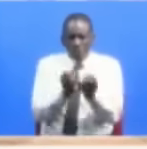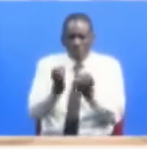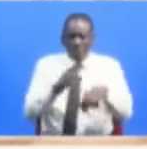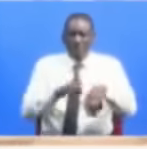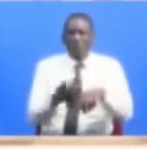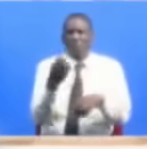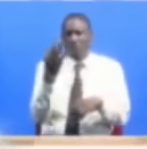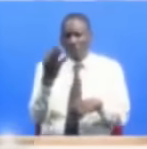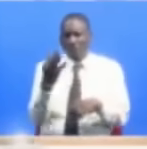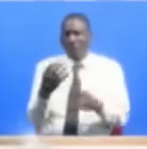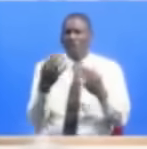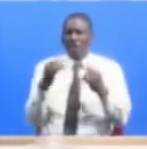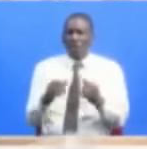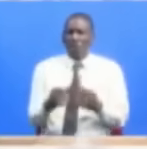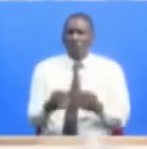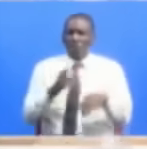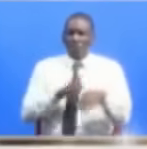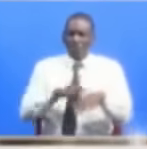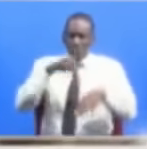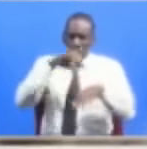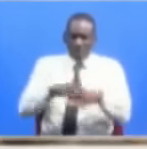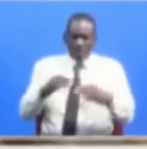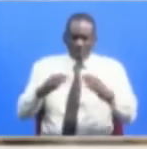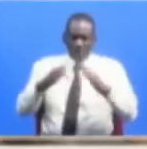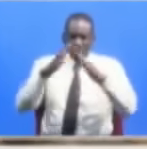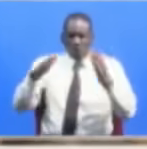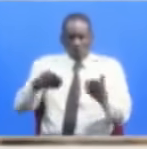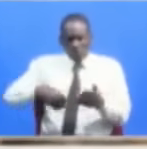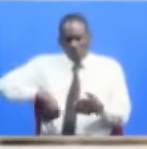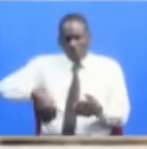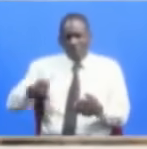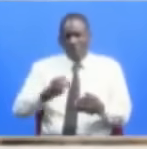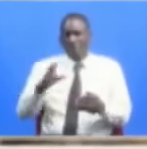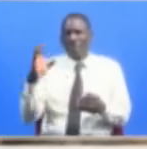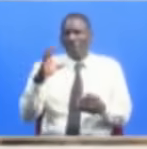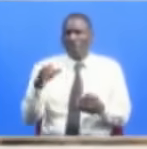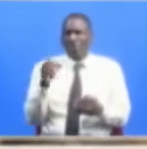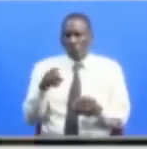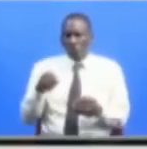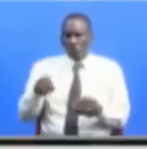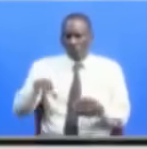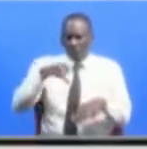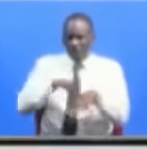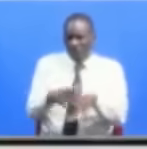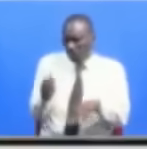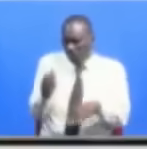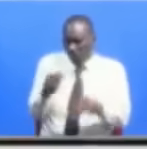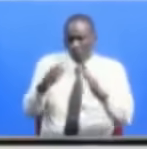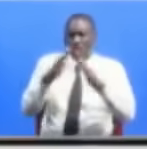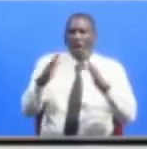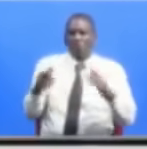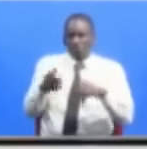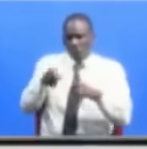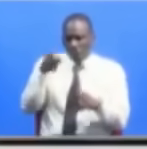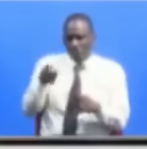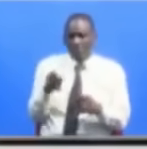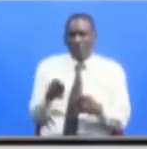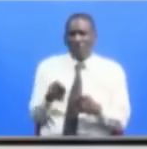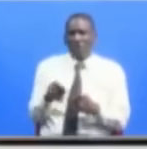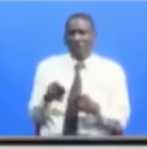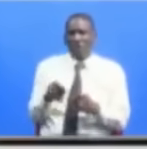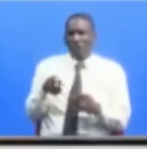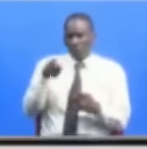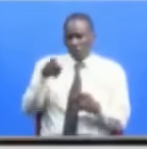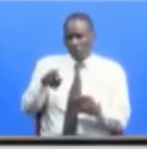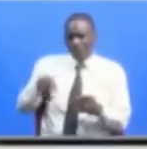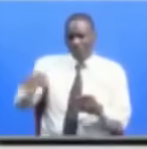Mudhoni, once one secures a house and the payment made, the client is required to pick up the keys to the house from this mini mart right